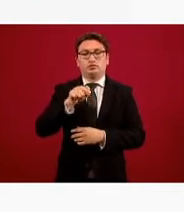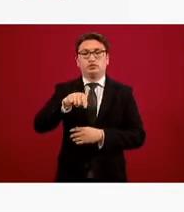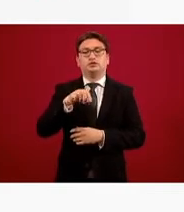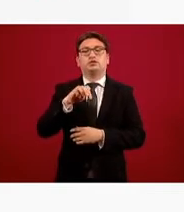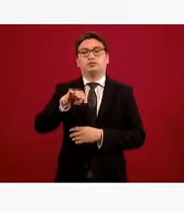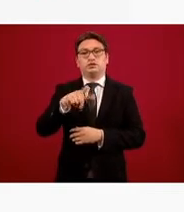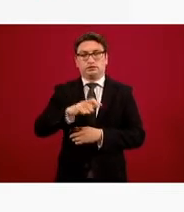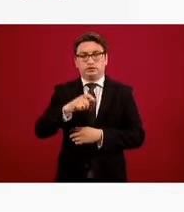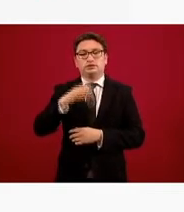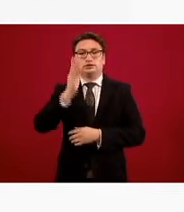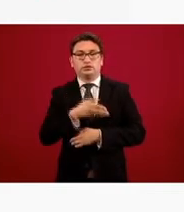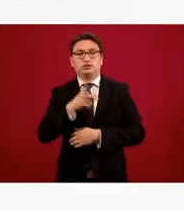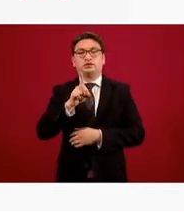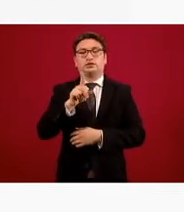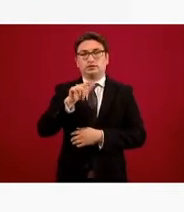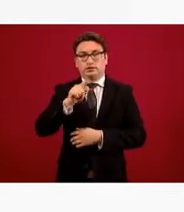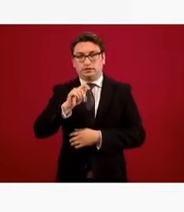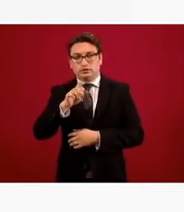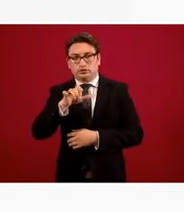presenting. And